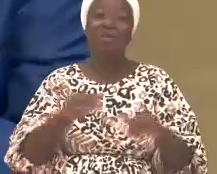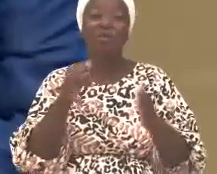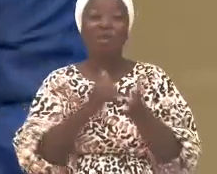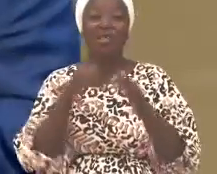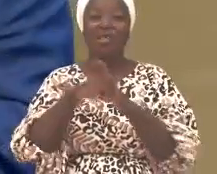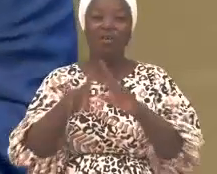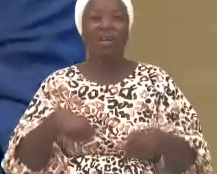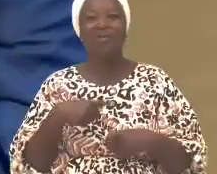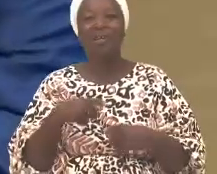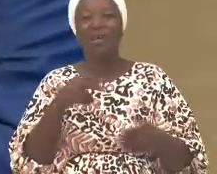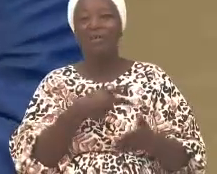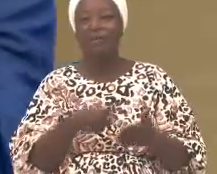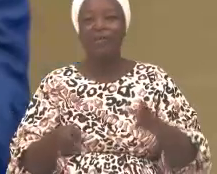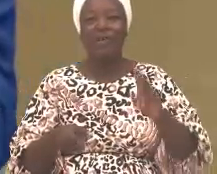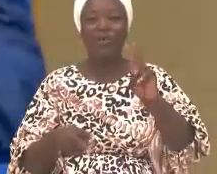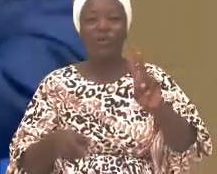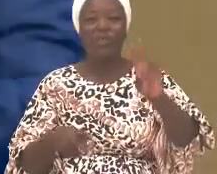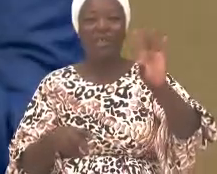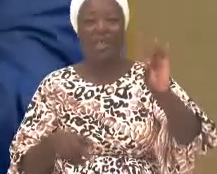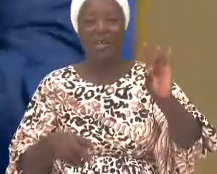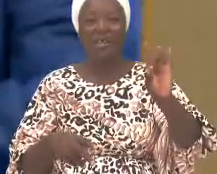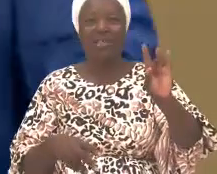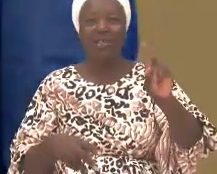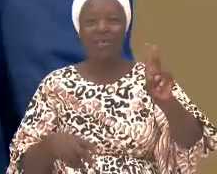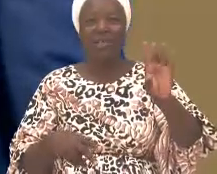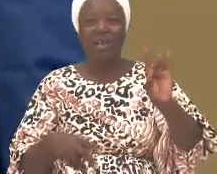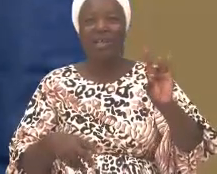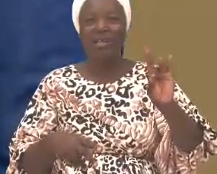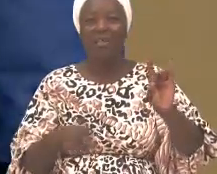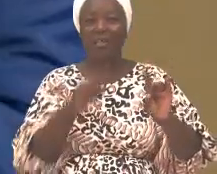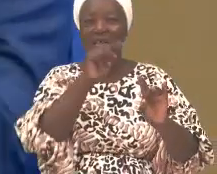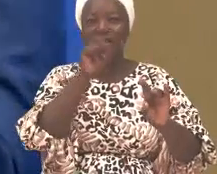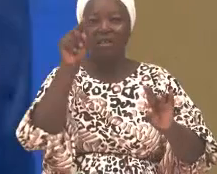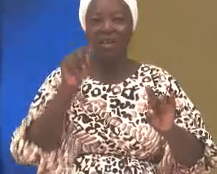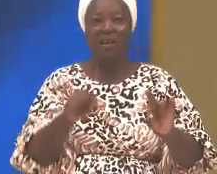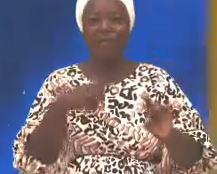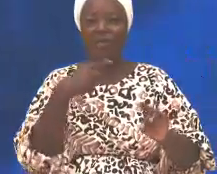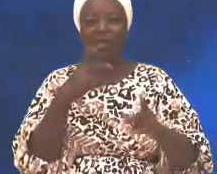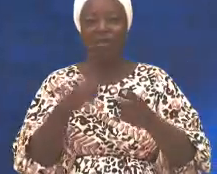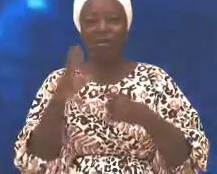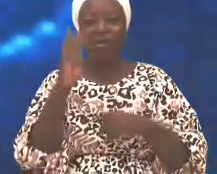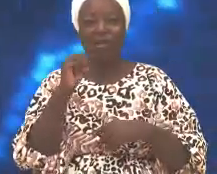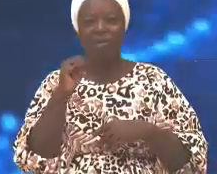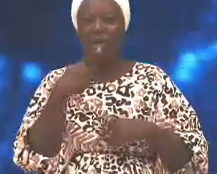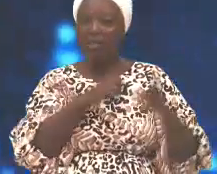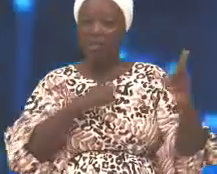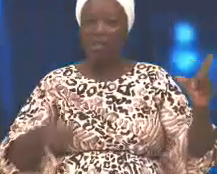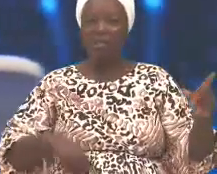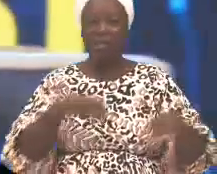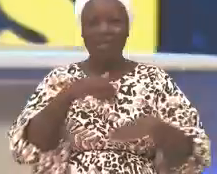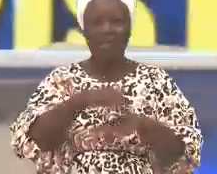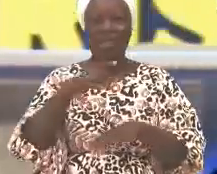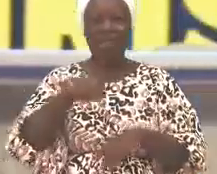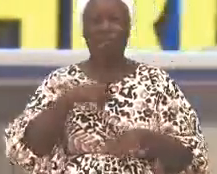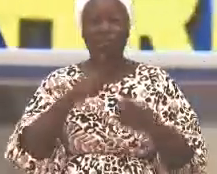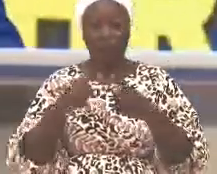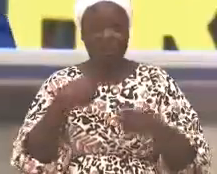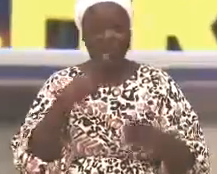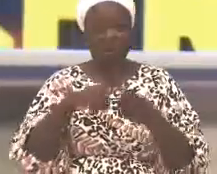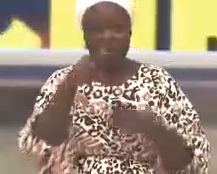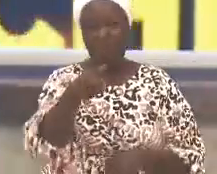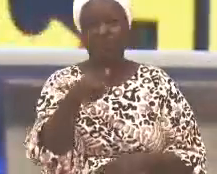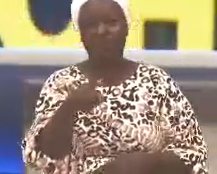verse 28. In verse 28, therefore say unto them, the Lord sent me to say unto you.